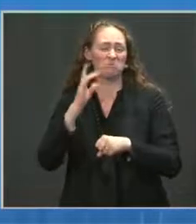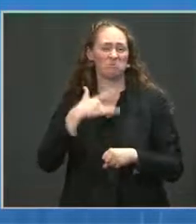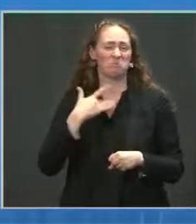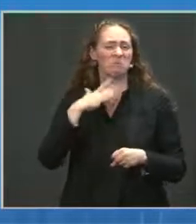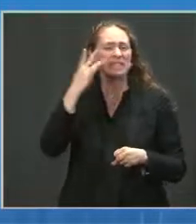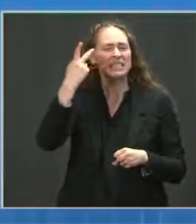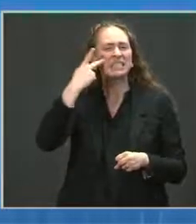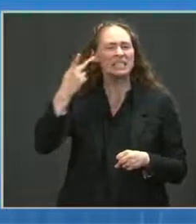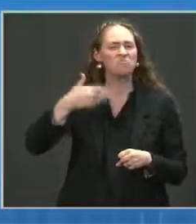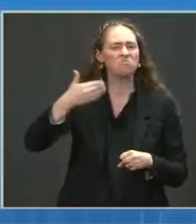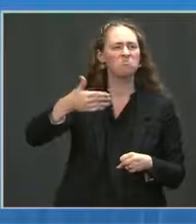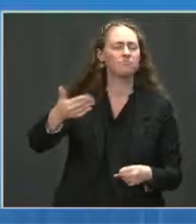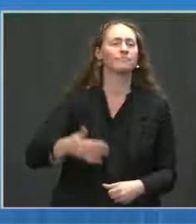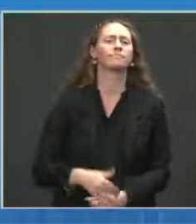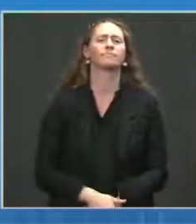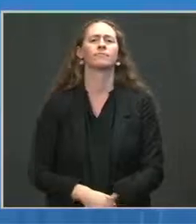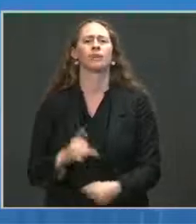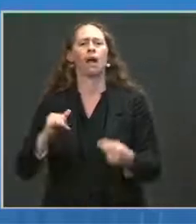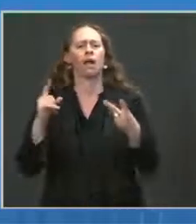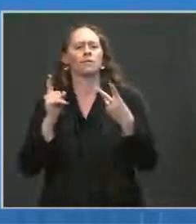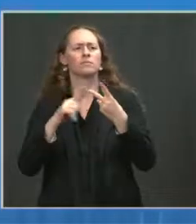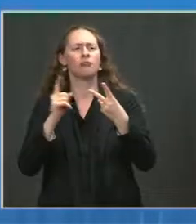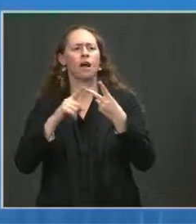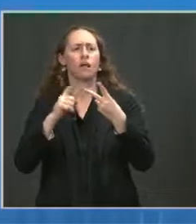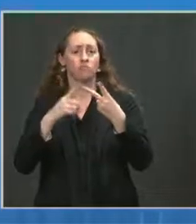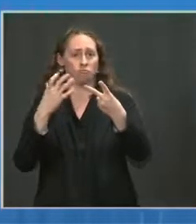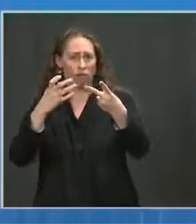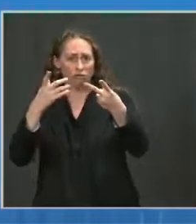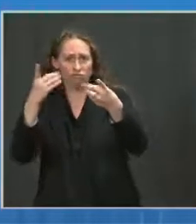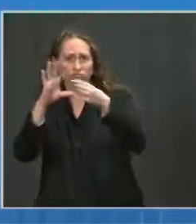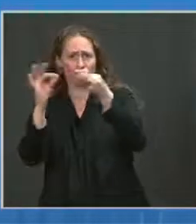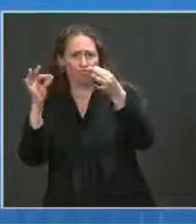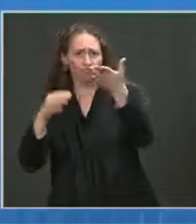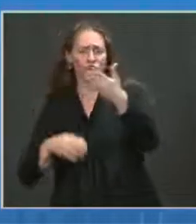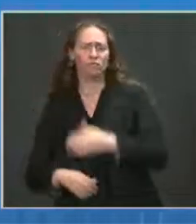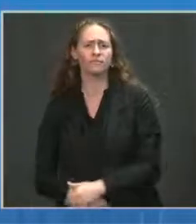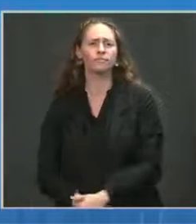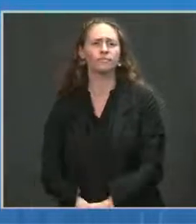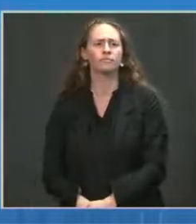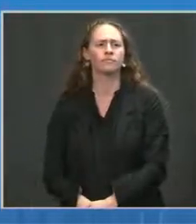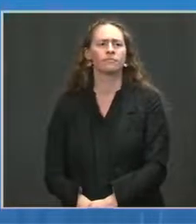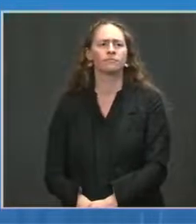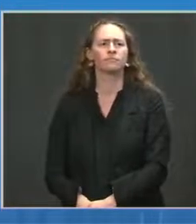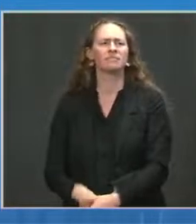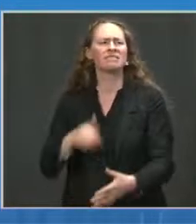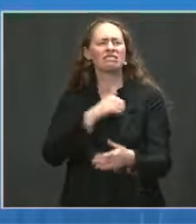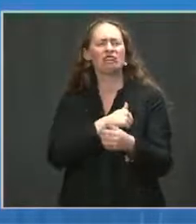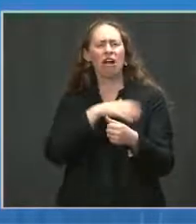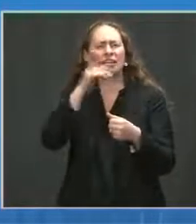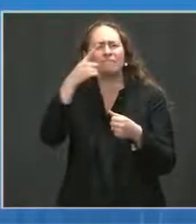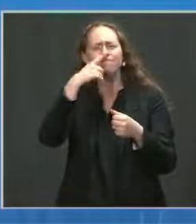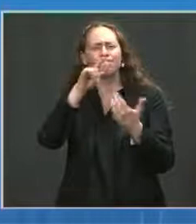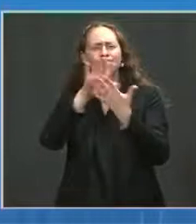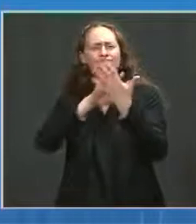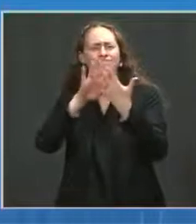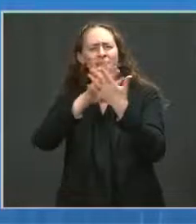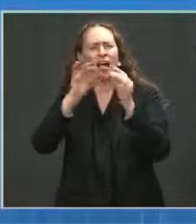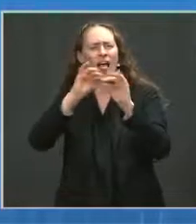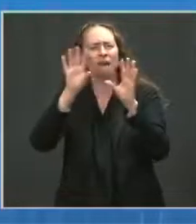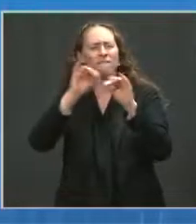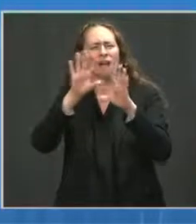Second question was around breakthrough. Dr. Fauci? Yeah, I'm sorry. What was the exact question about breakthrough, Jeff? I missed that